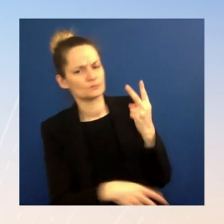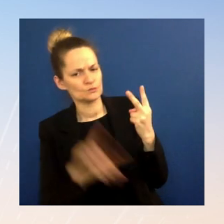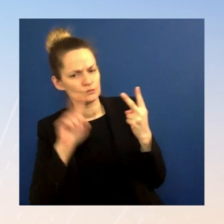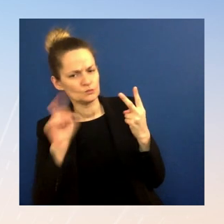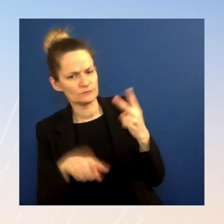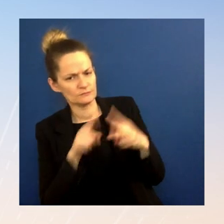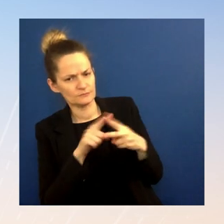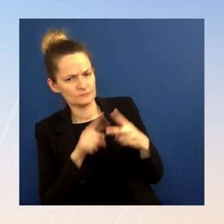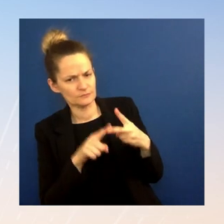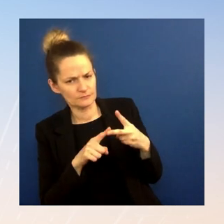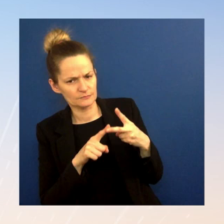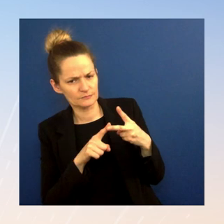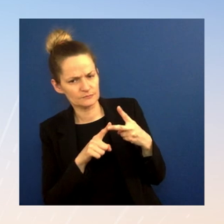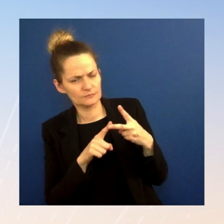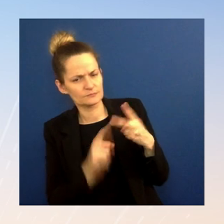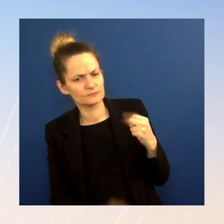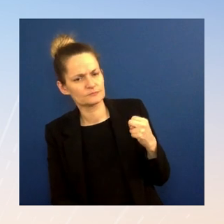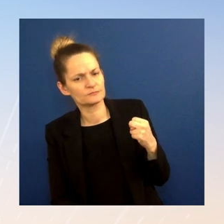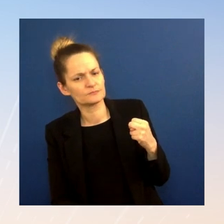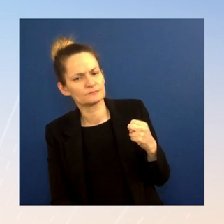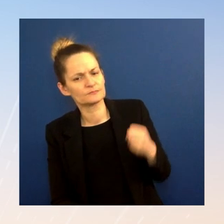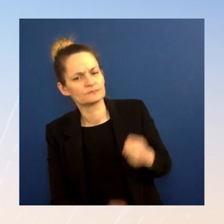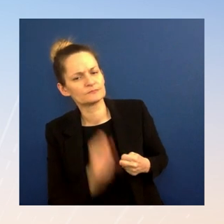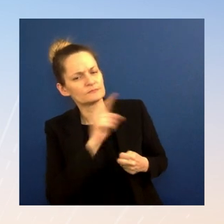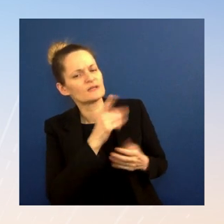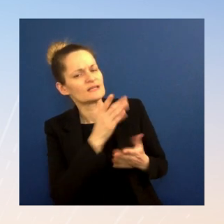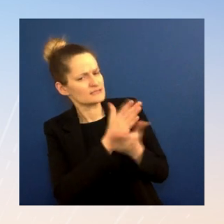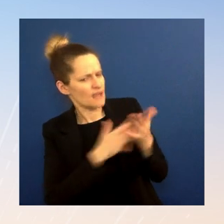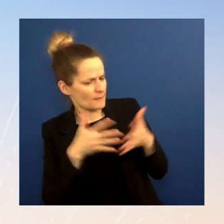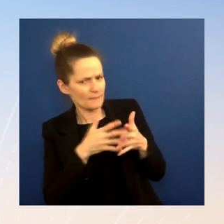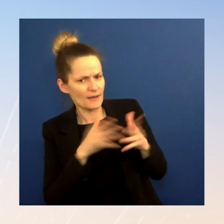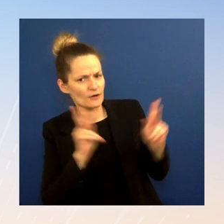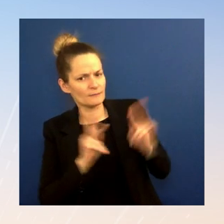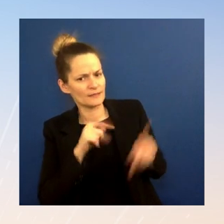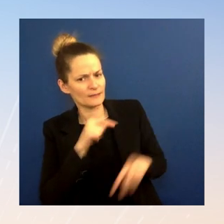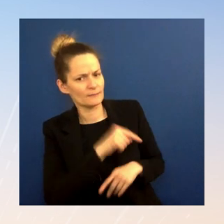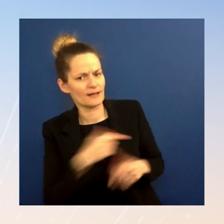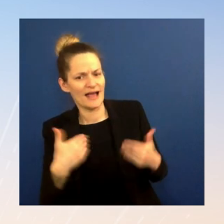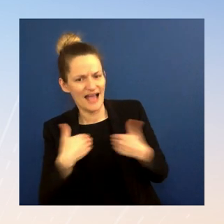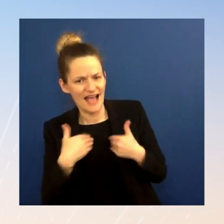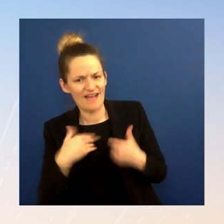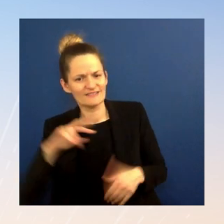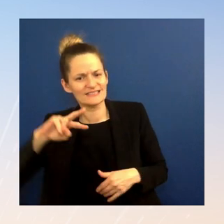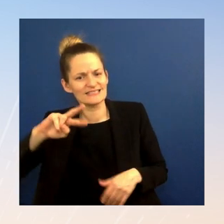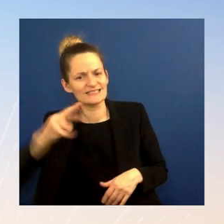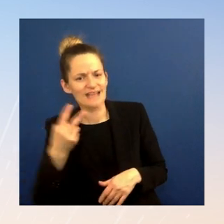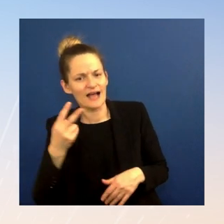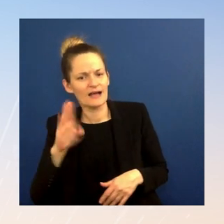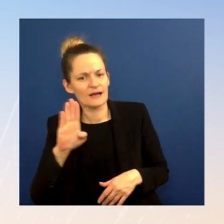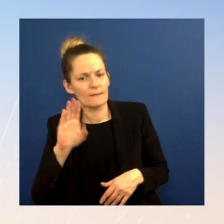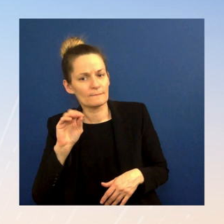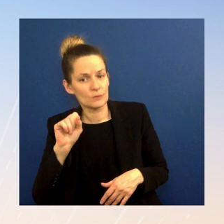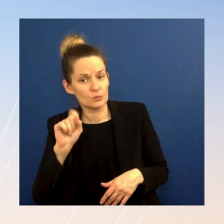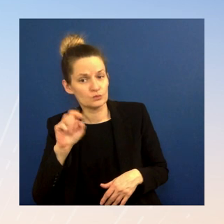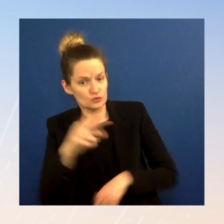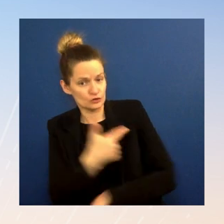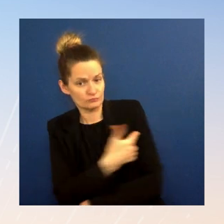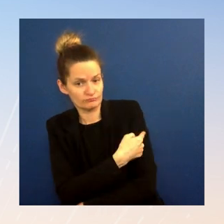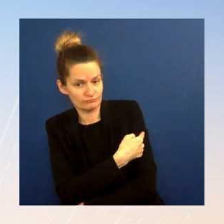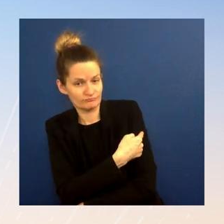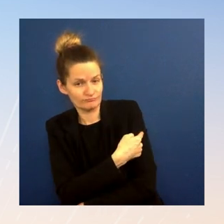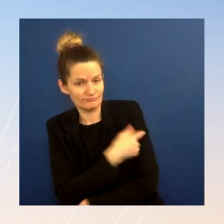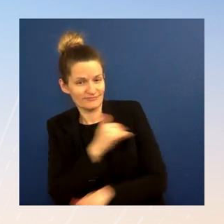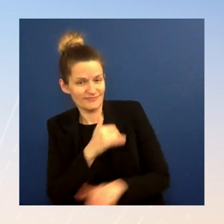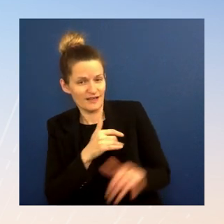a second booster, i.e. for a fourth total shot. Mm-hmm. Is that something that the president has done or will do? He has not done that. If the